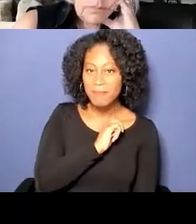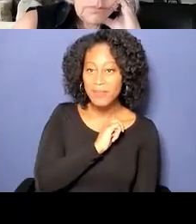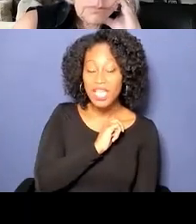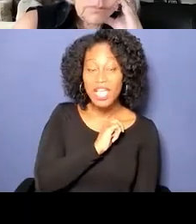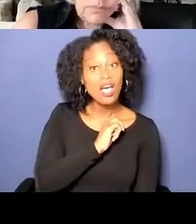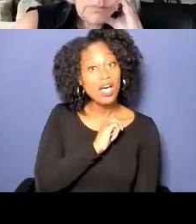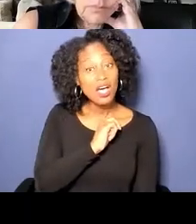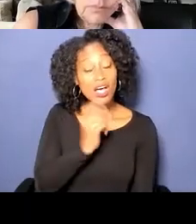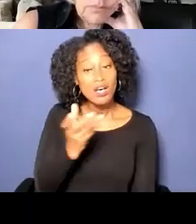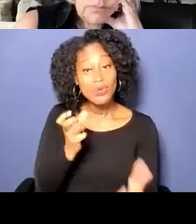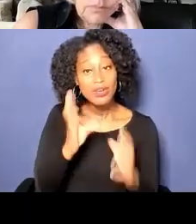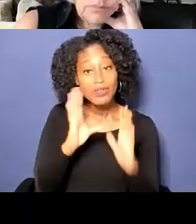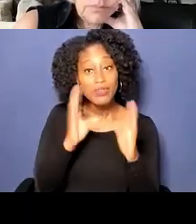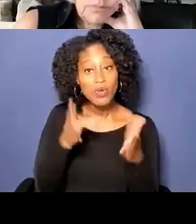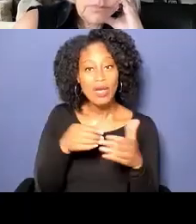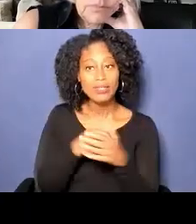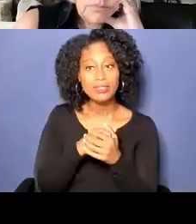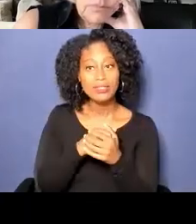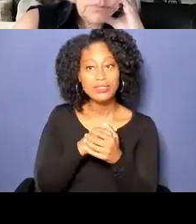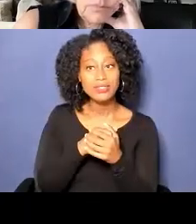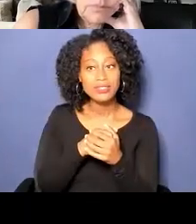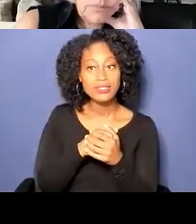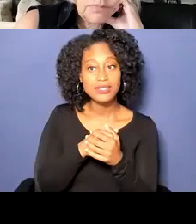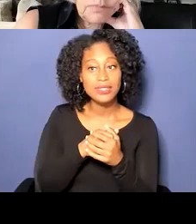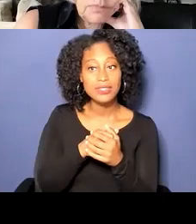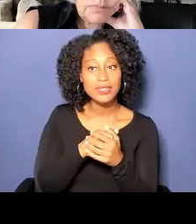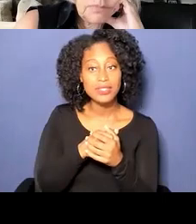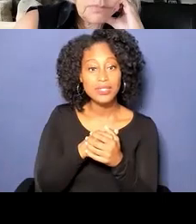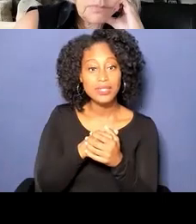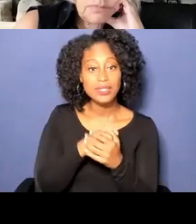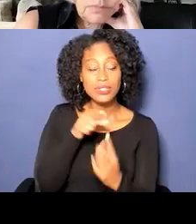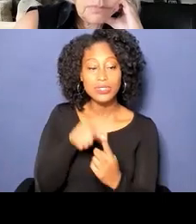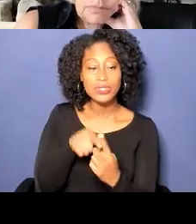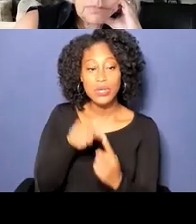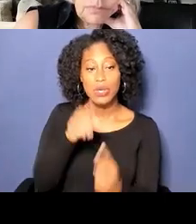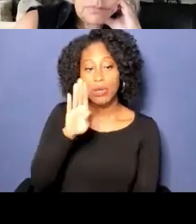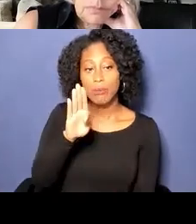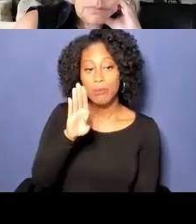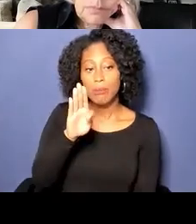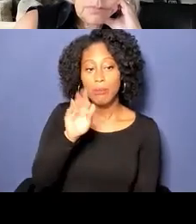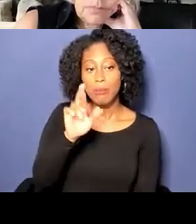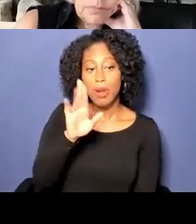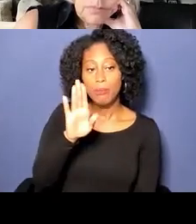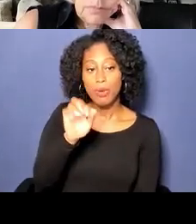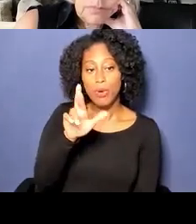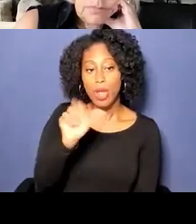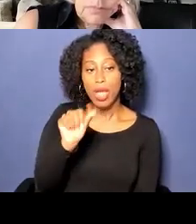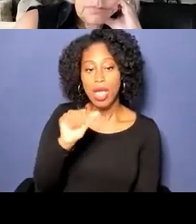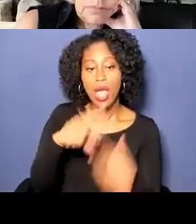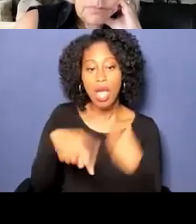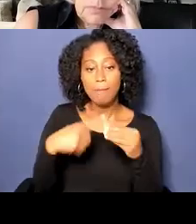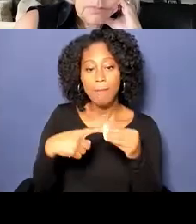Primarily focusing this, I think I'm going to direct this question more to Barbara Schneider about some of the state data.